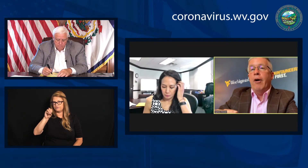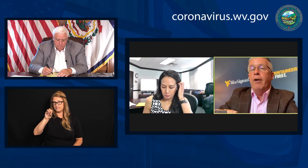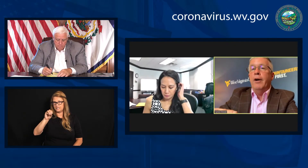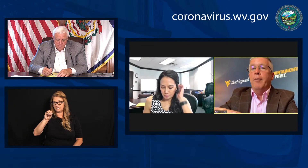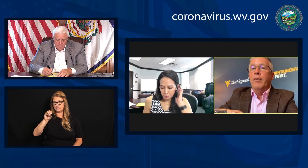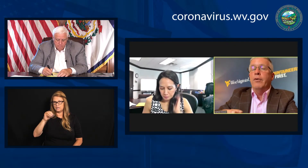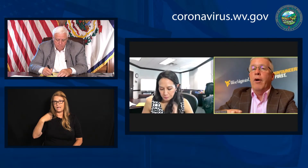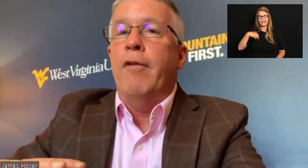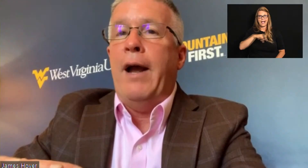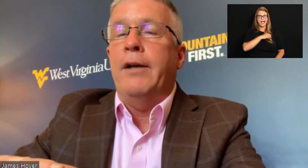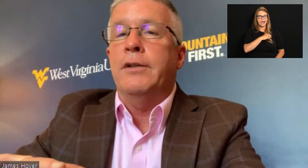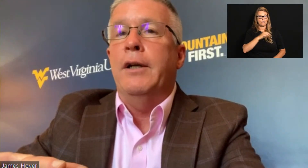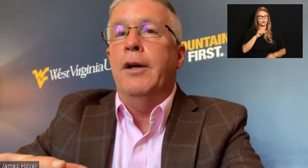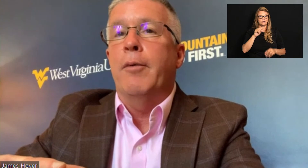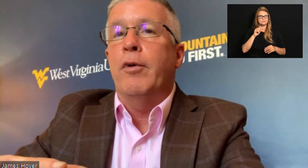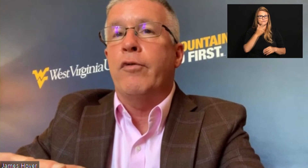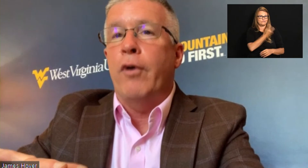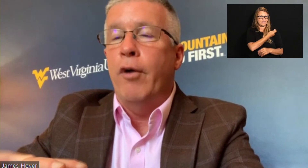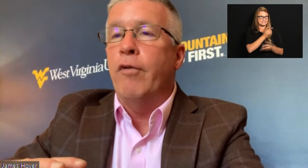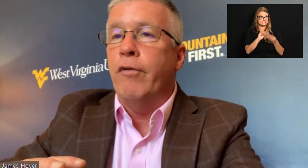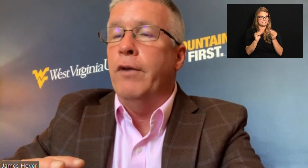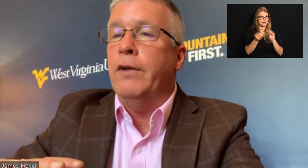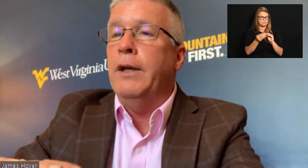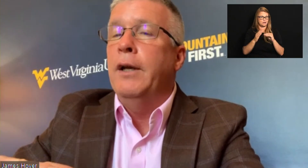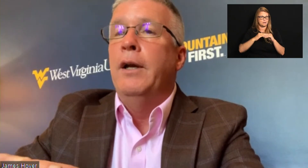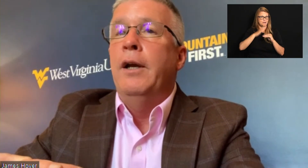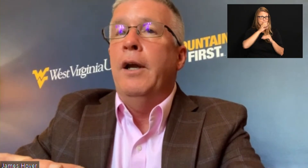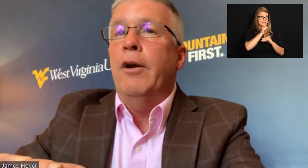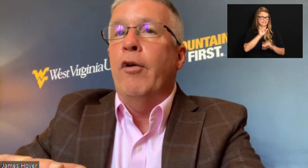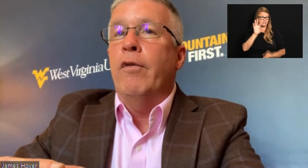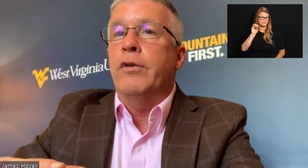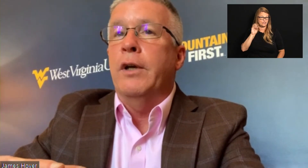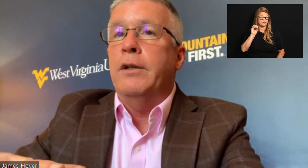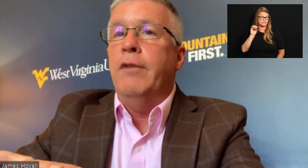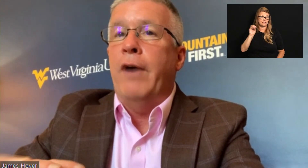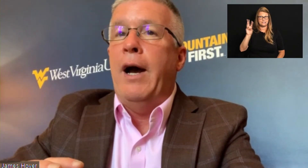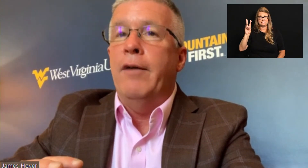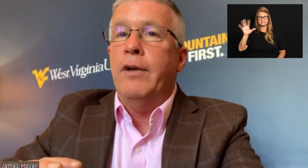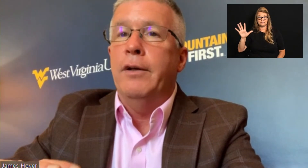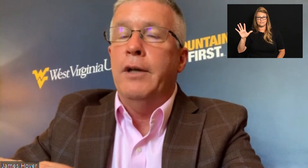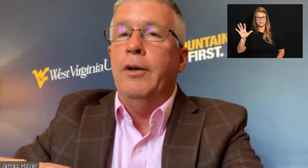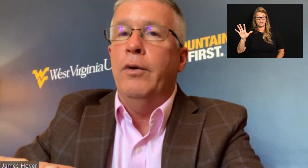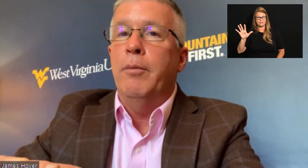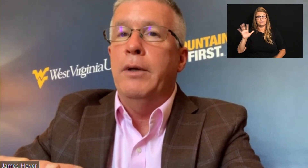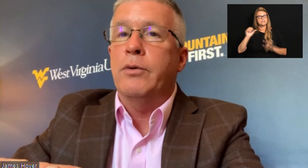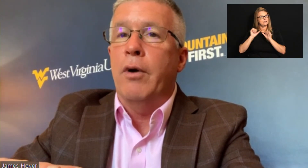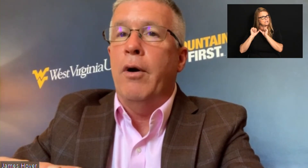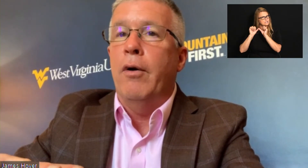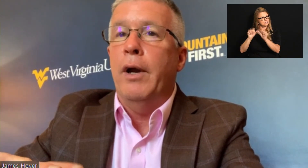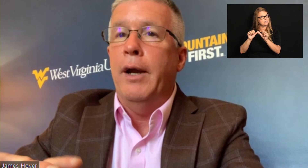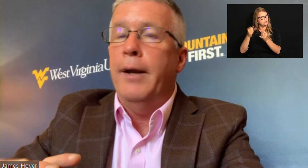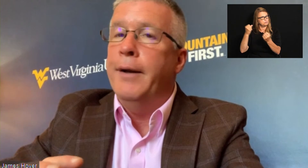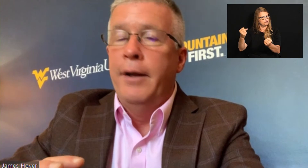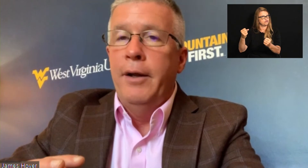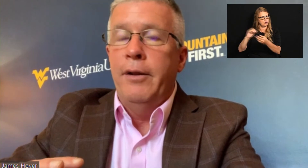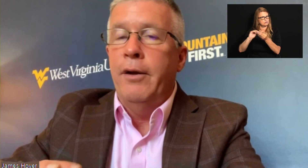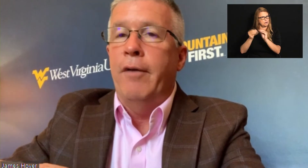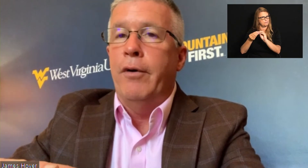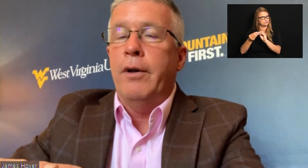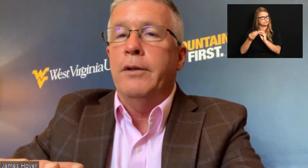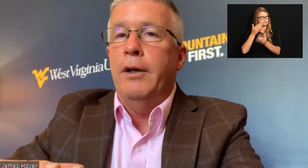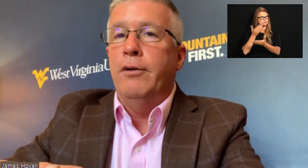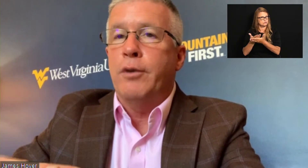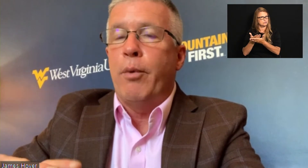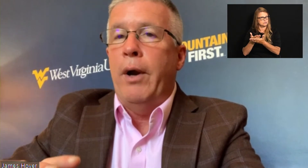and our vaccine numbers for over 50 and over 65 continue to be strong, and the